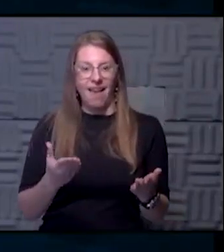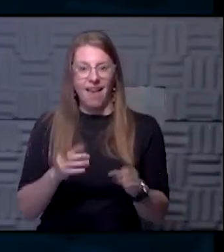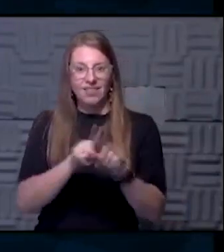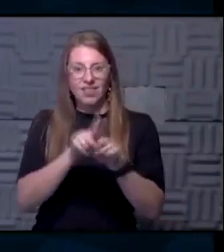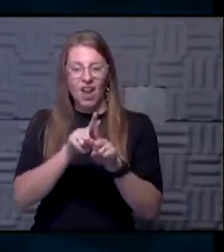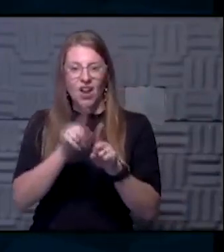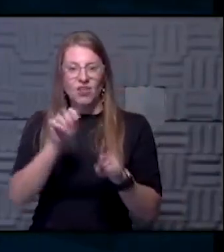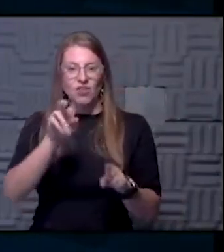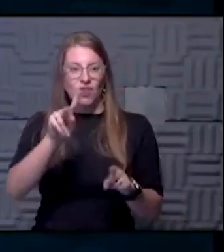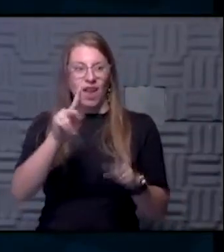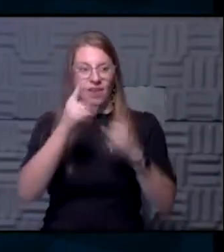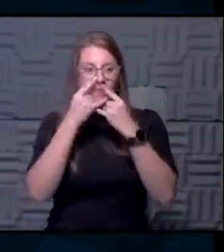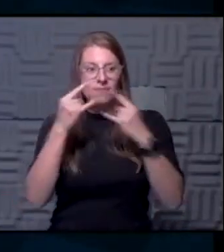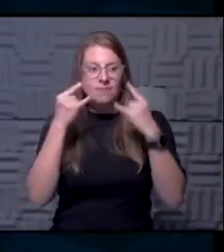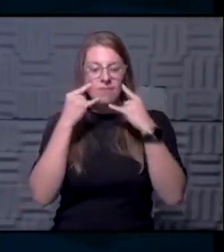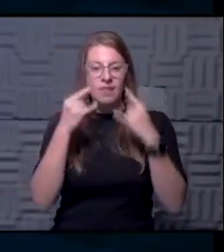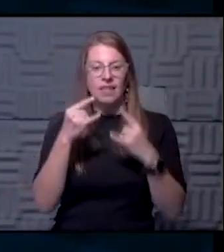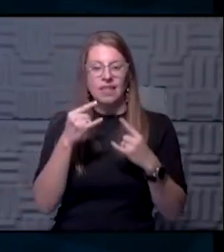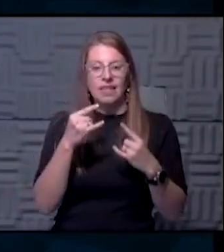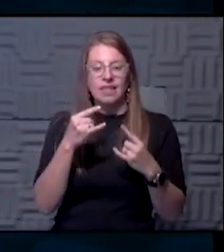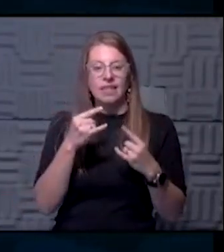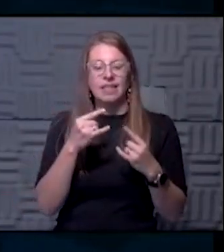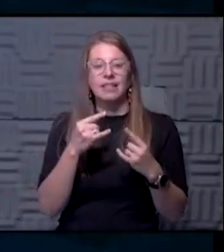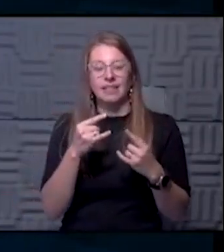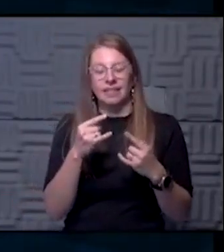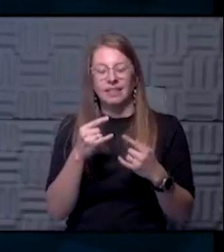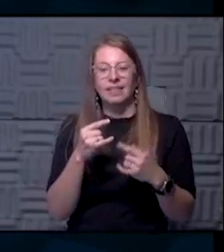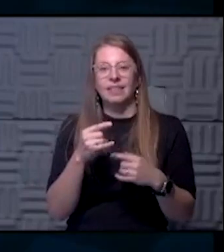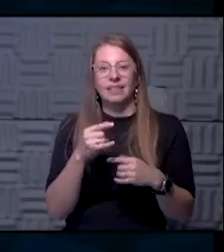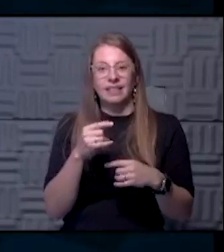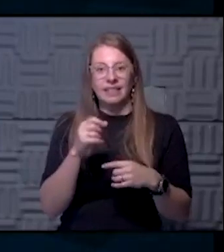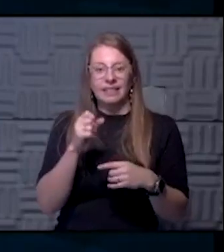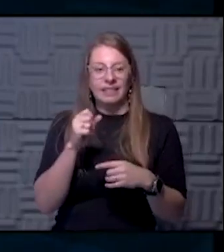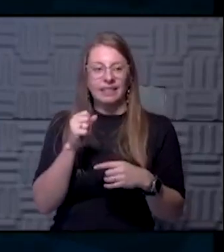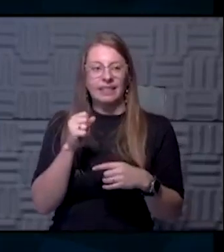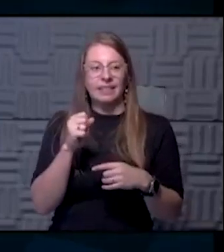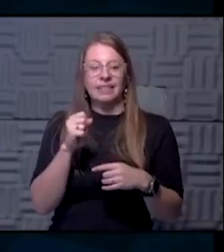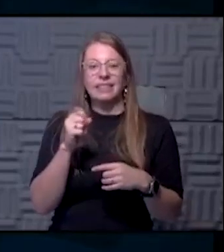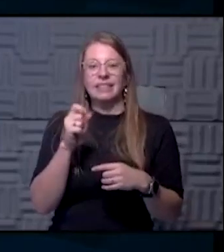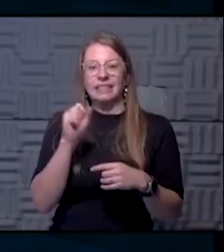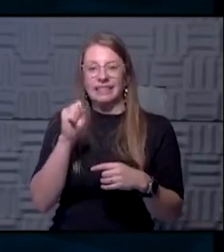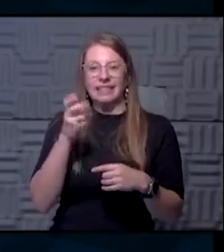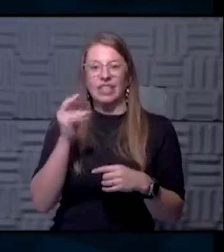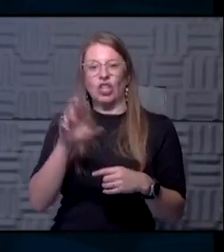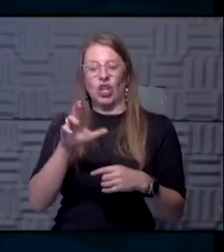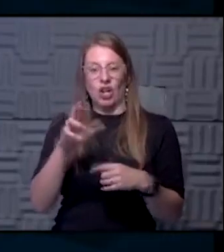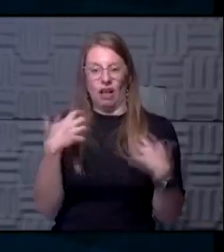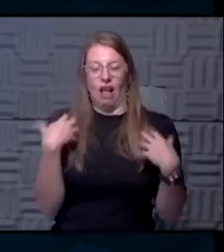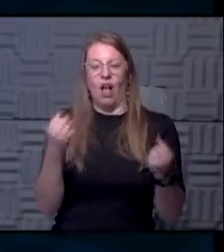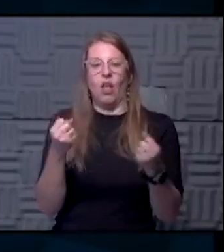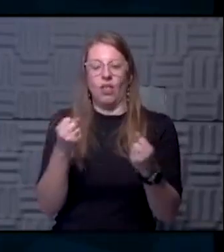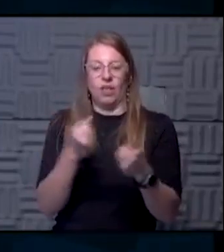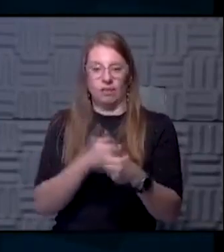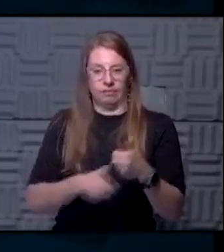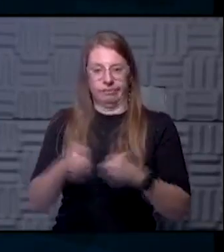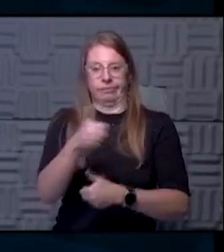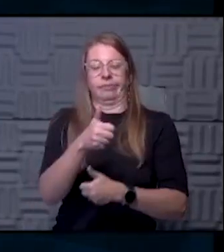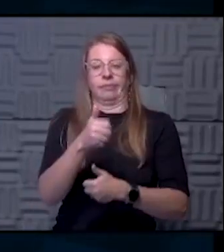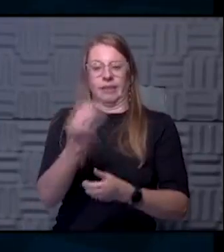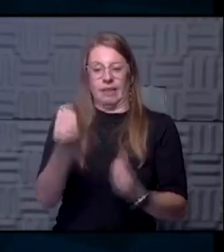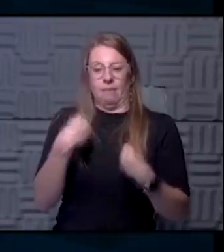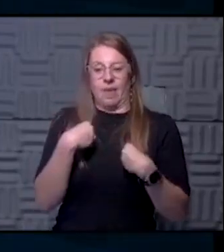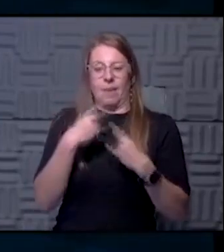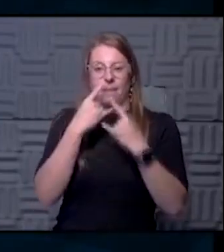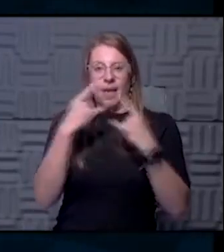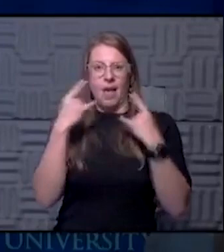Our senior health and safety specialist presented me with this mask. Apparently lots of Trekkies here at the health system are wearing